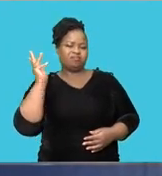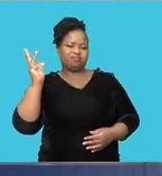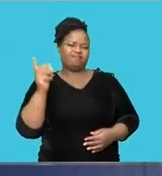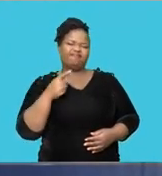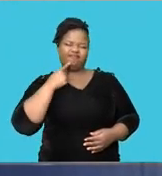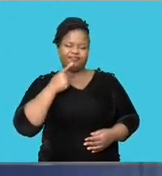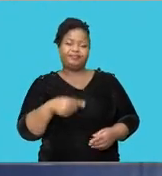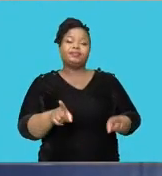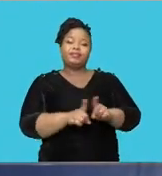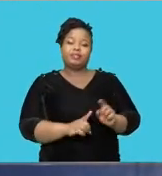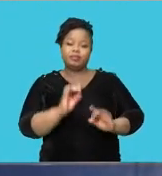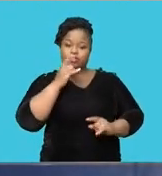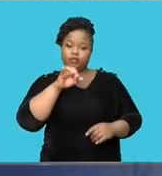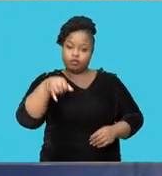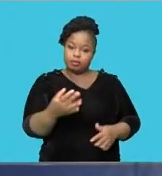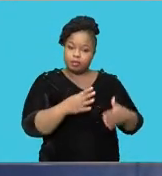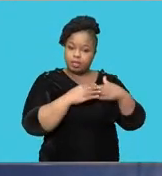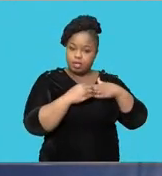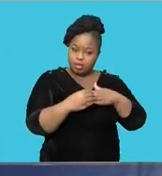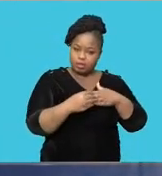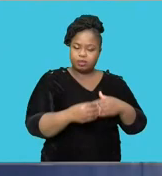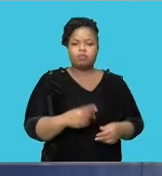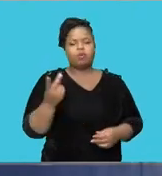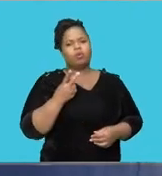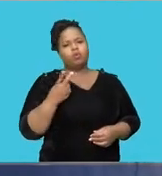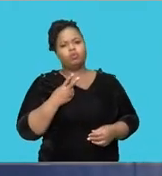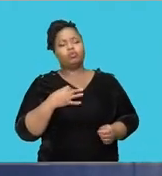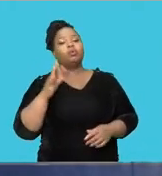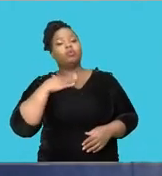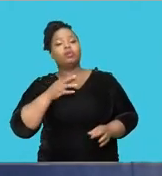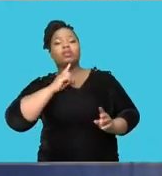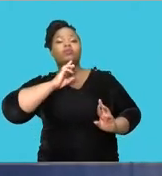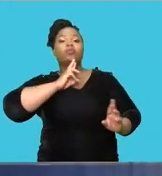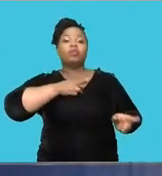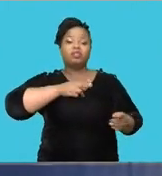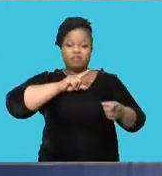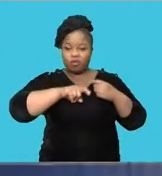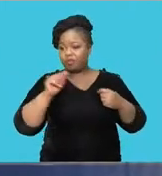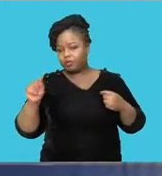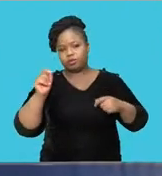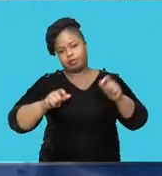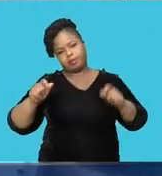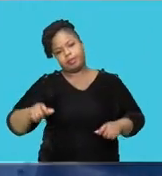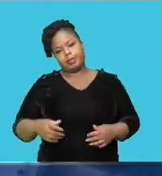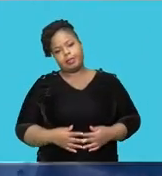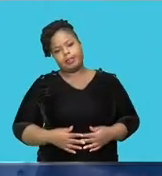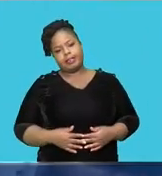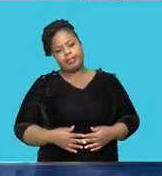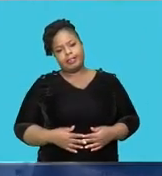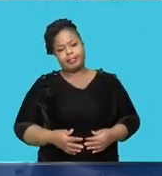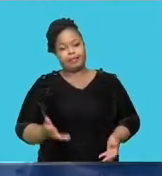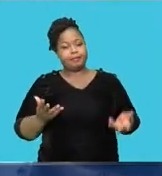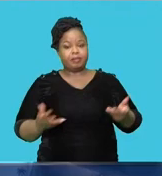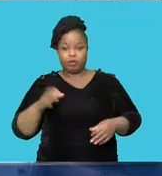bona ketapeleng ya motseditoropo wa Johannesburg ba fumana ditshoso gagologolo go tswa go bona batho bao. It might not